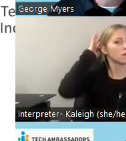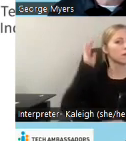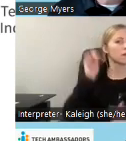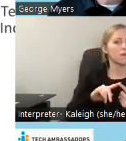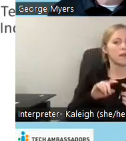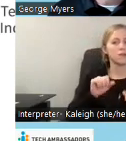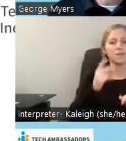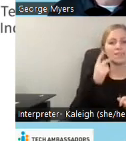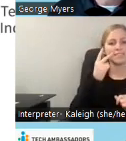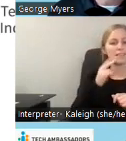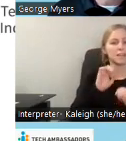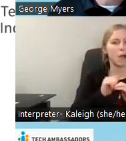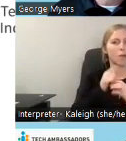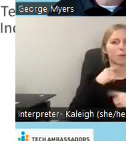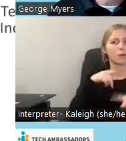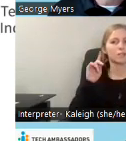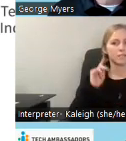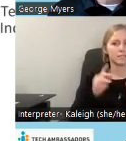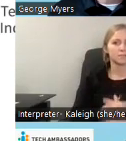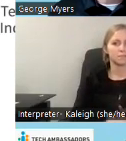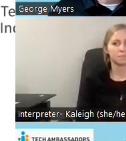worked.